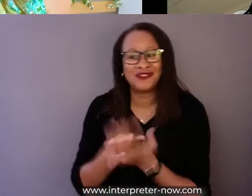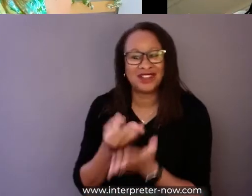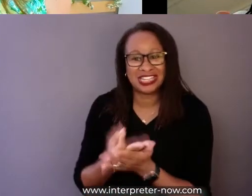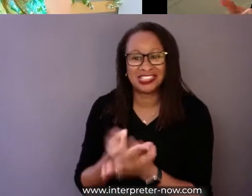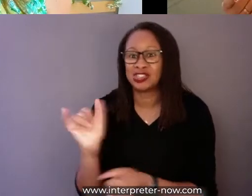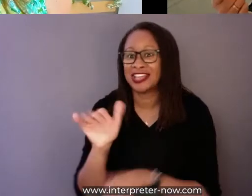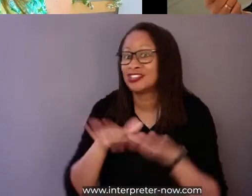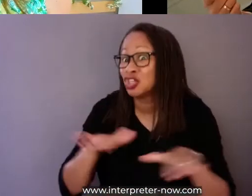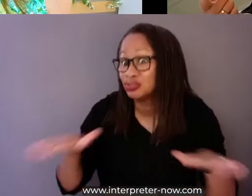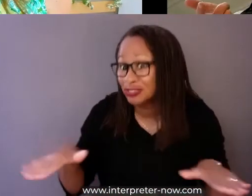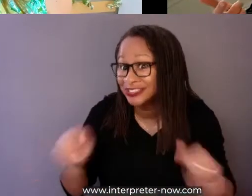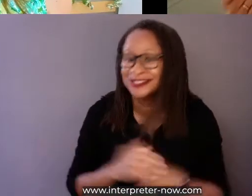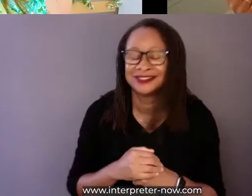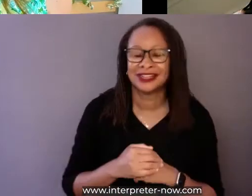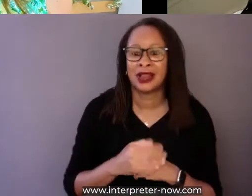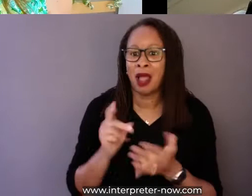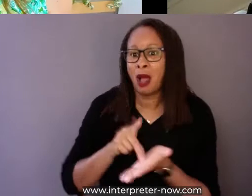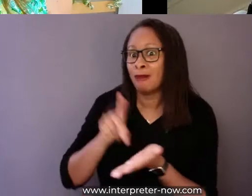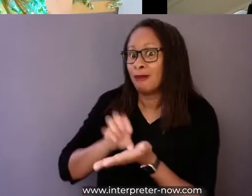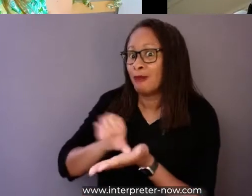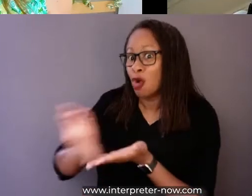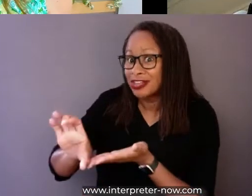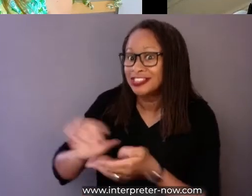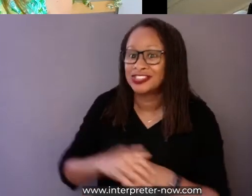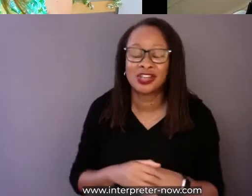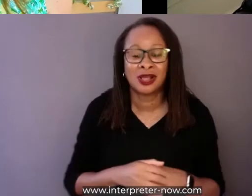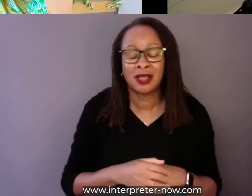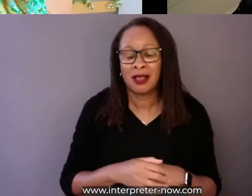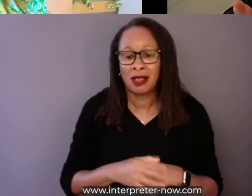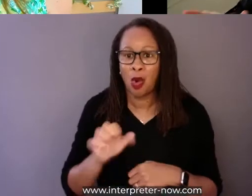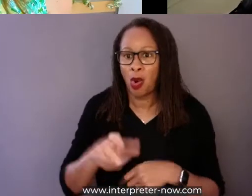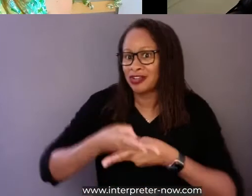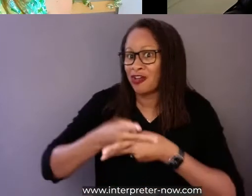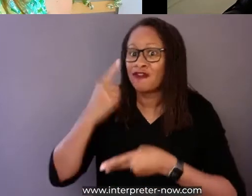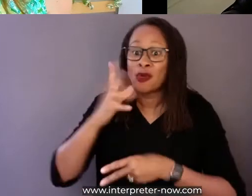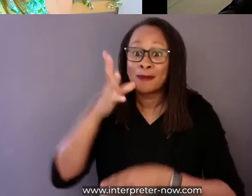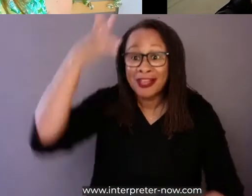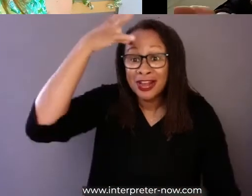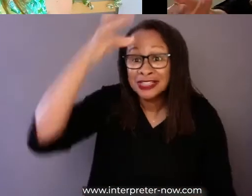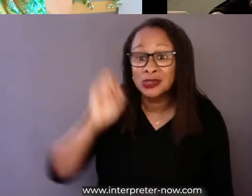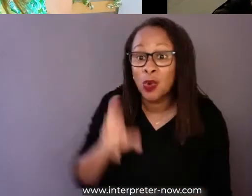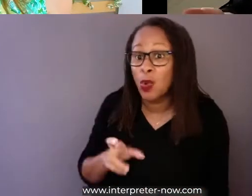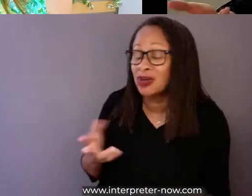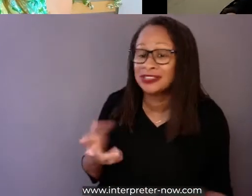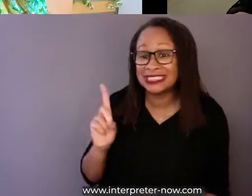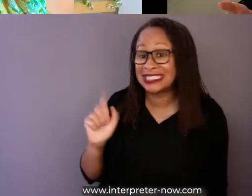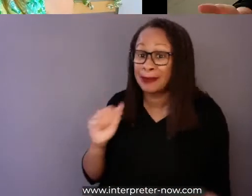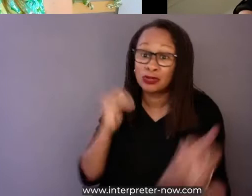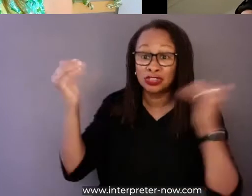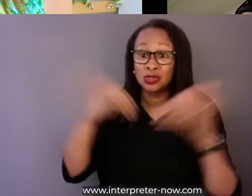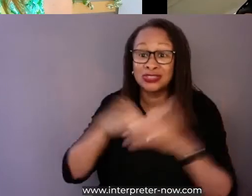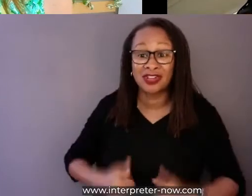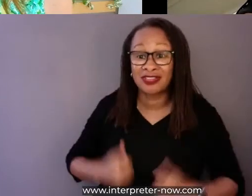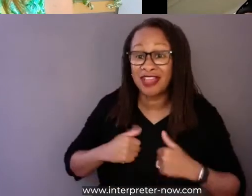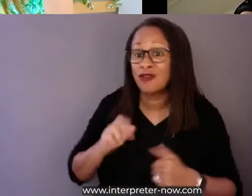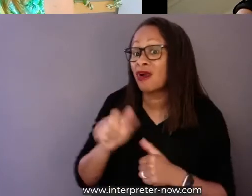children, you know, a mortgage, having to care for your parents or you know, disabled adults in your life or